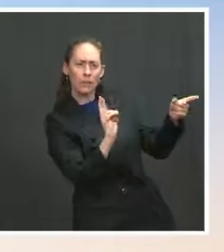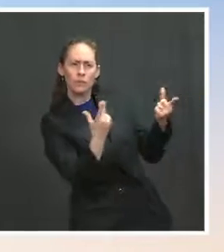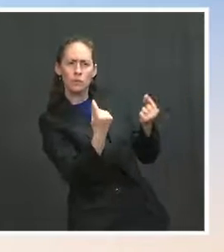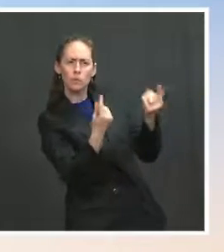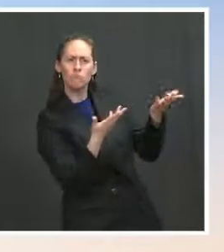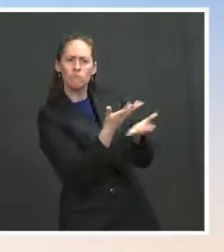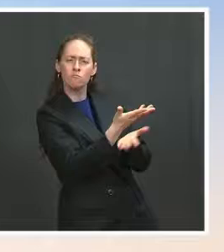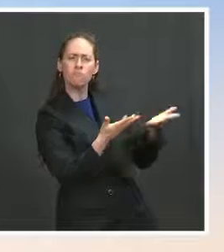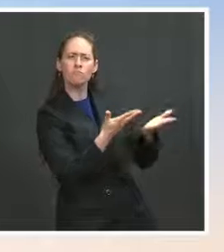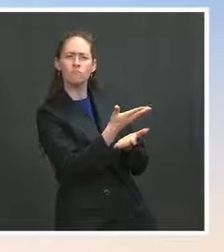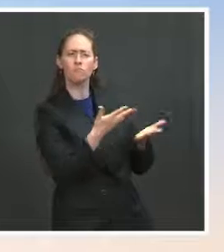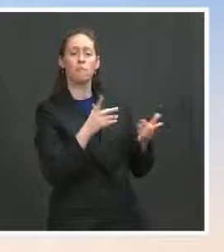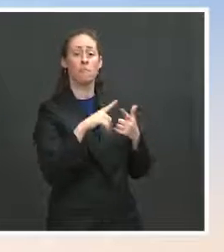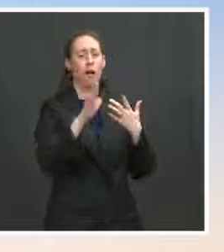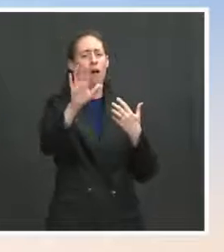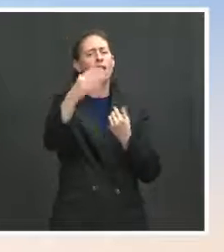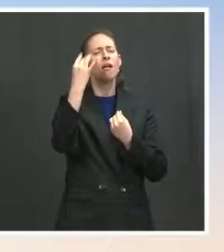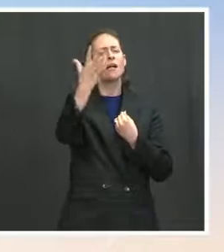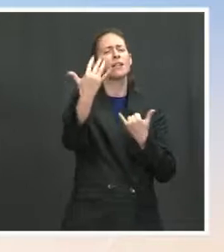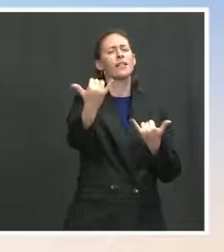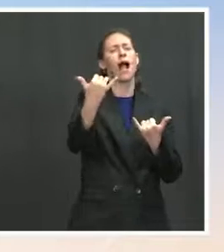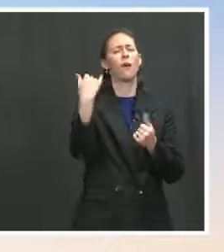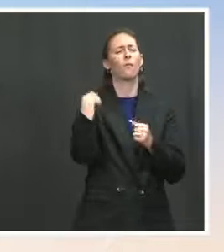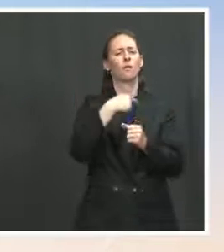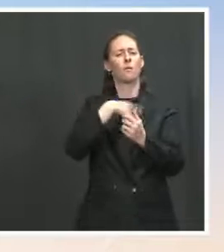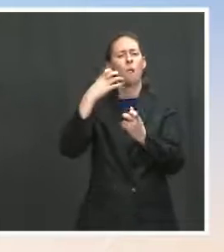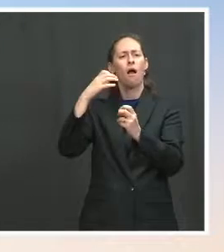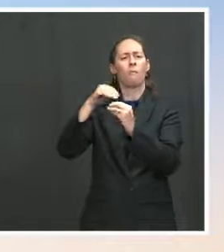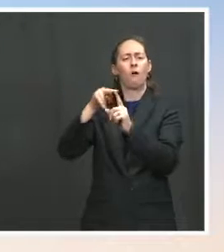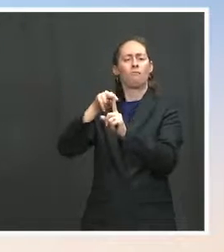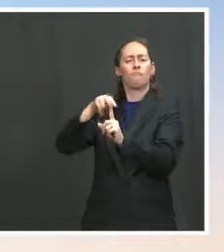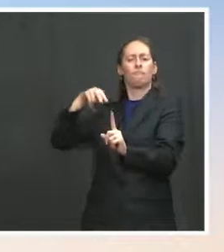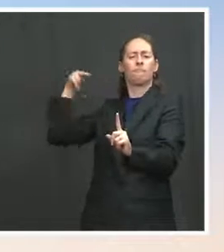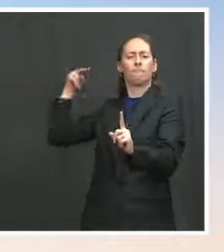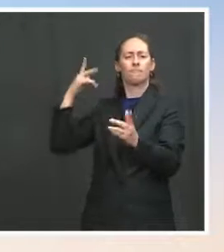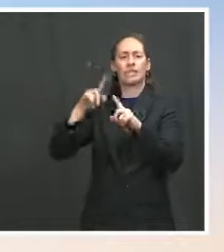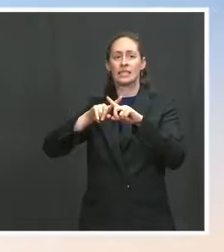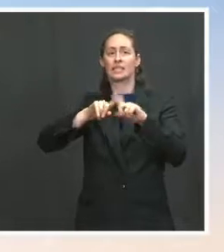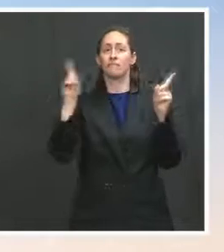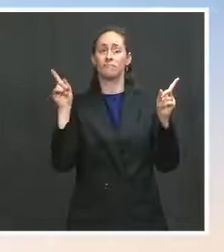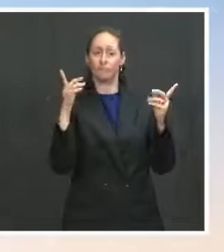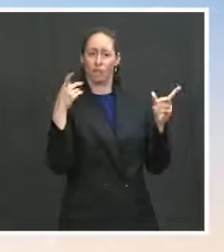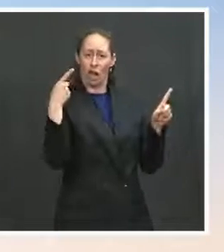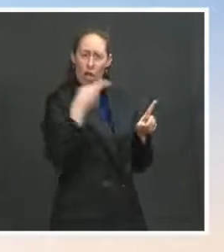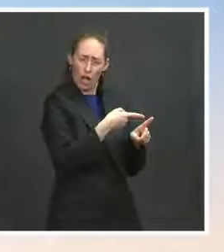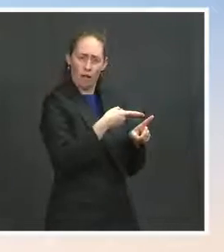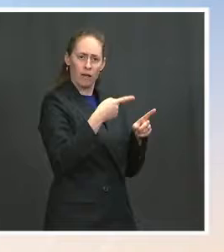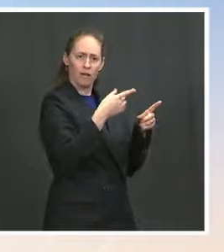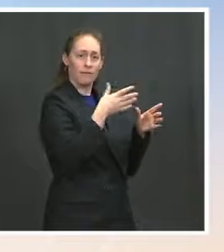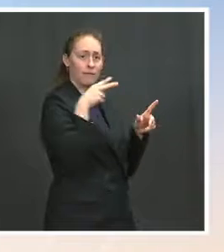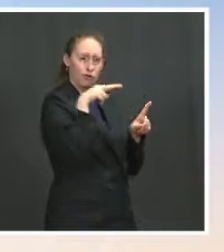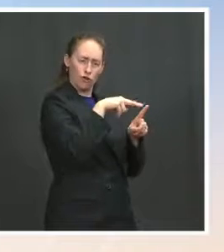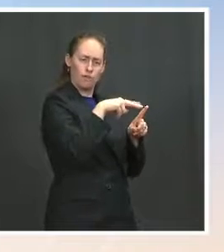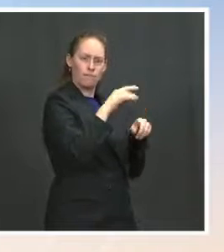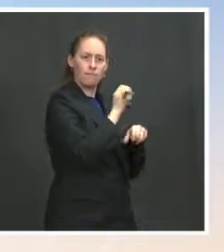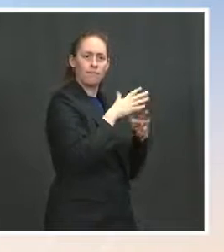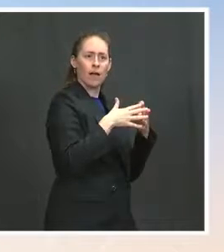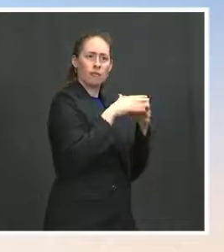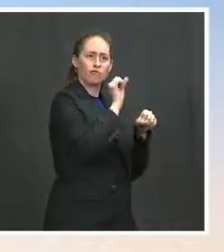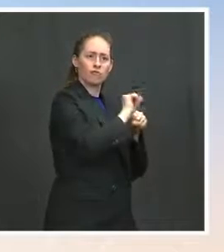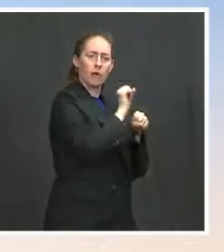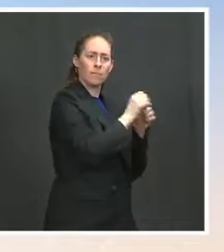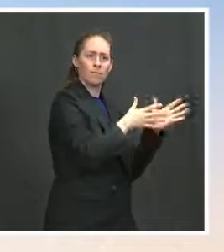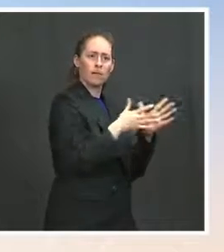what the proposal is about, the American Jobs Plan, is a historic investment in infrastructure, modernizing our nation's infrastructure, becoming